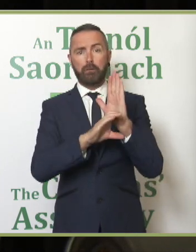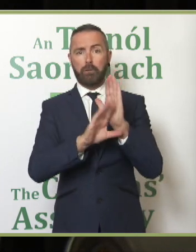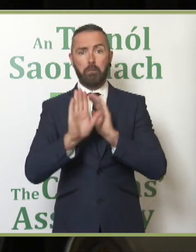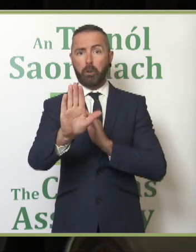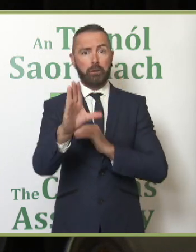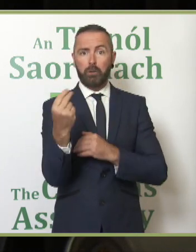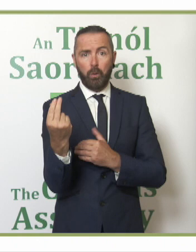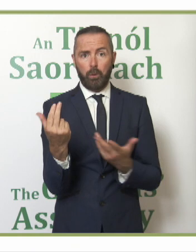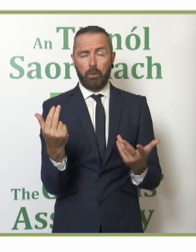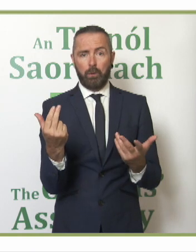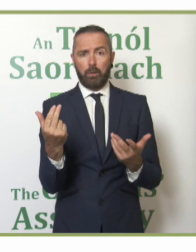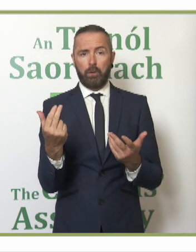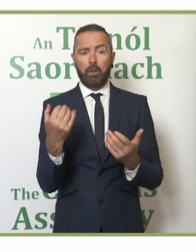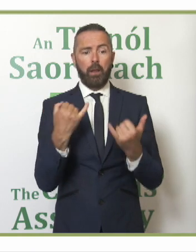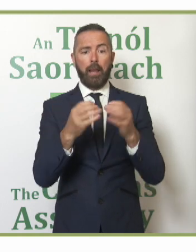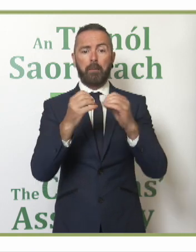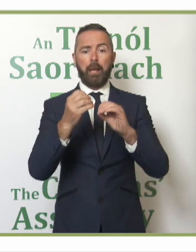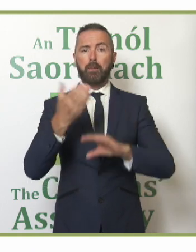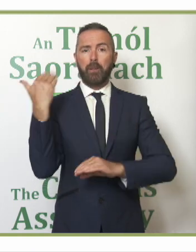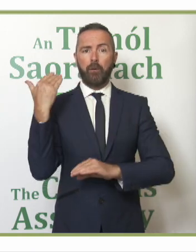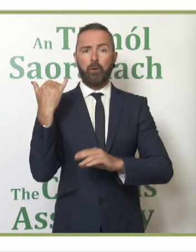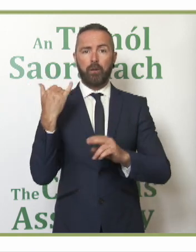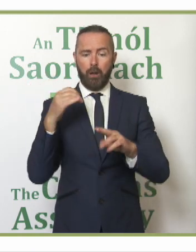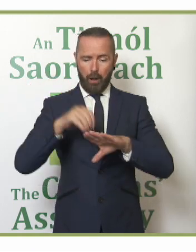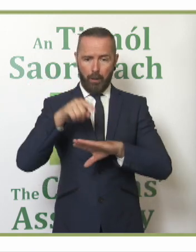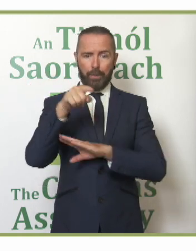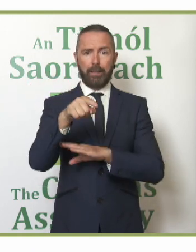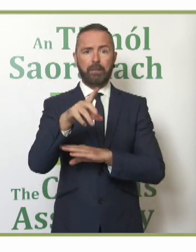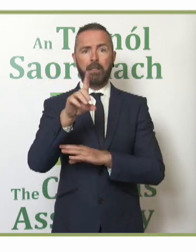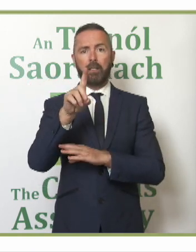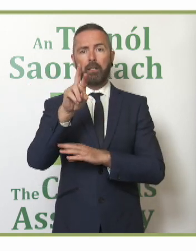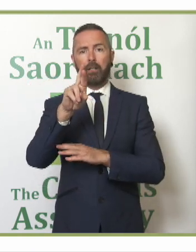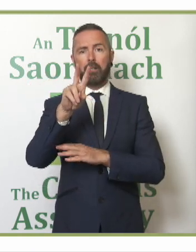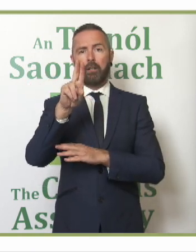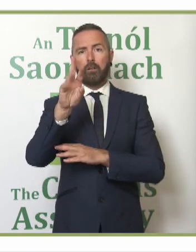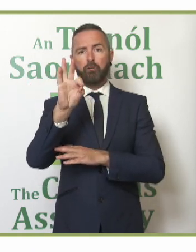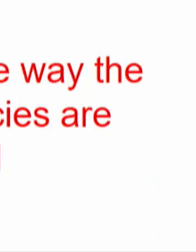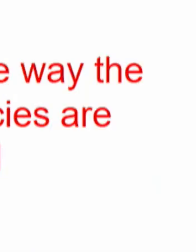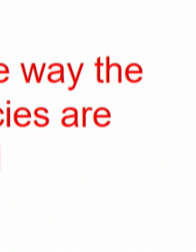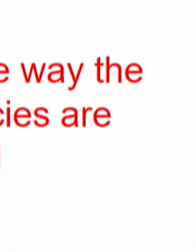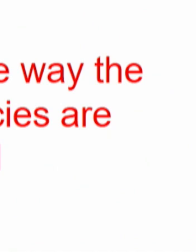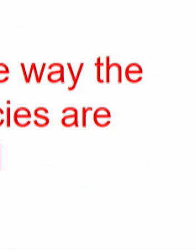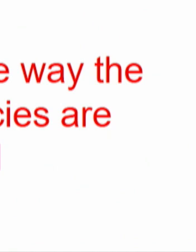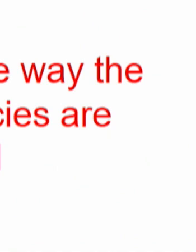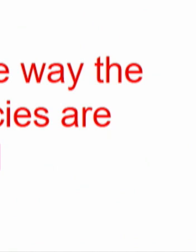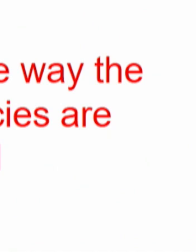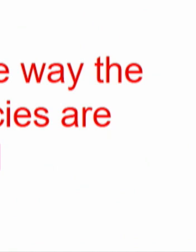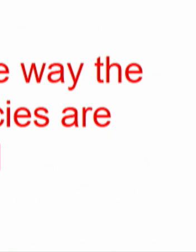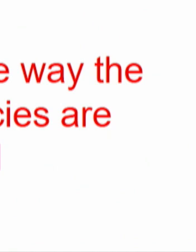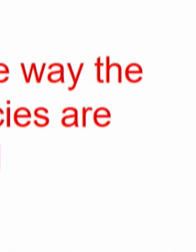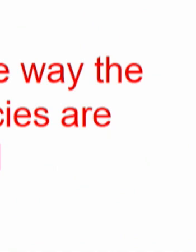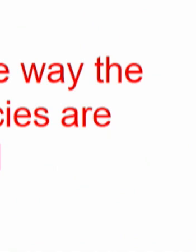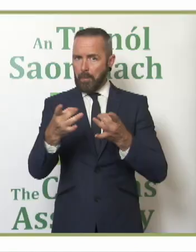citizens' assemblies. As has been mentioned on this Citizens' Assembly on drug use, the potential recommendations that you may